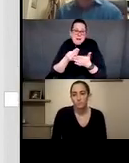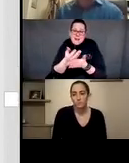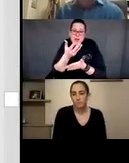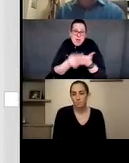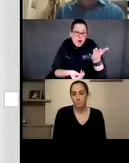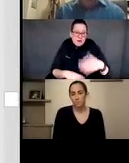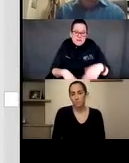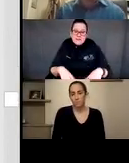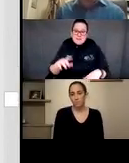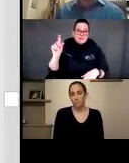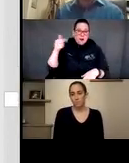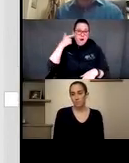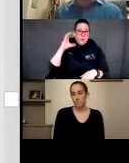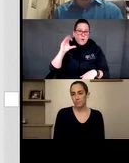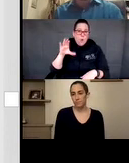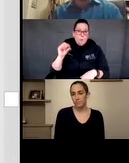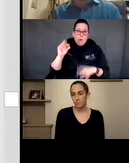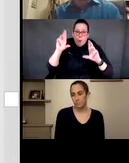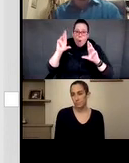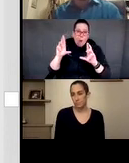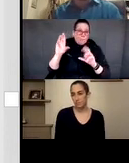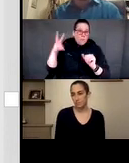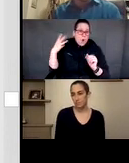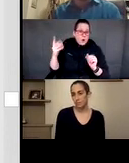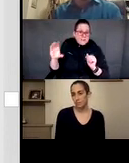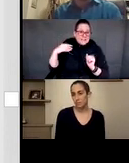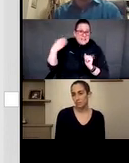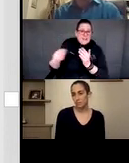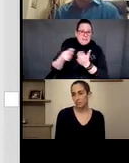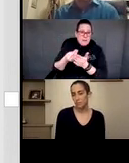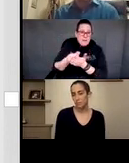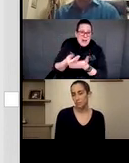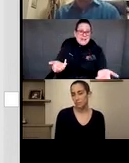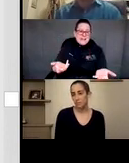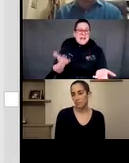from Washington. I think with President-elect Biden coming